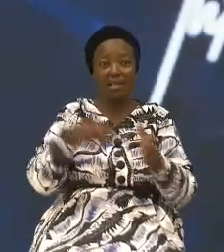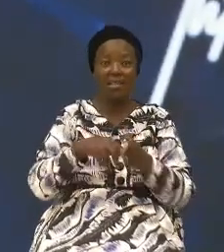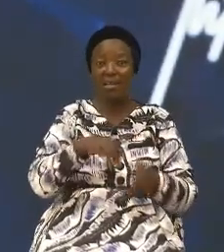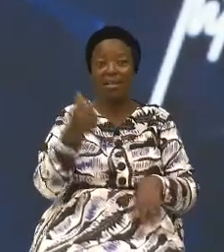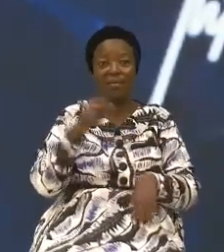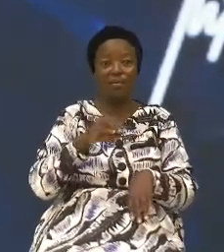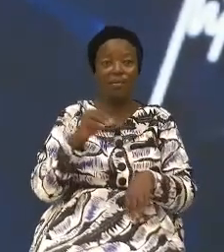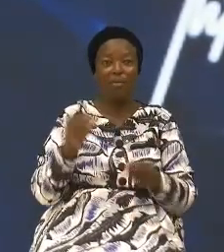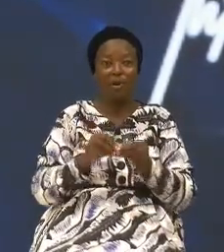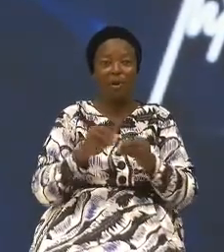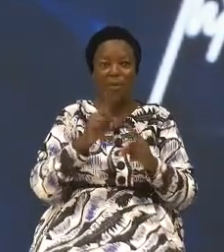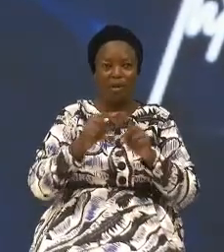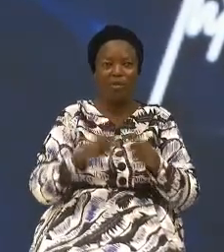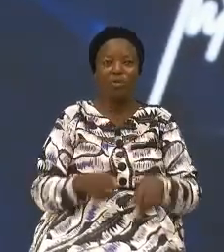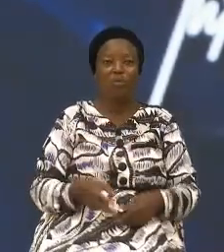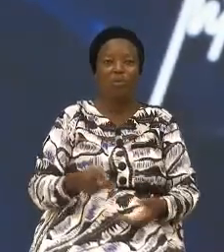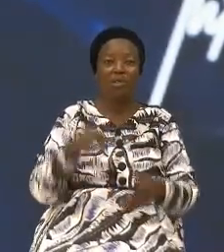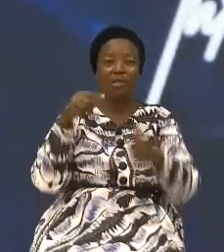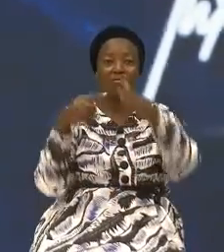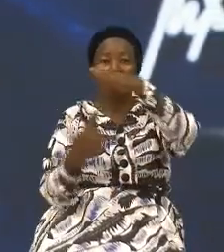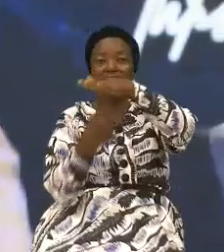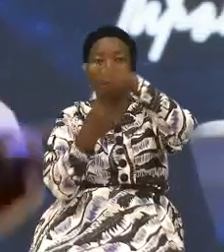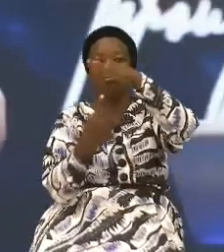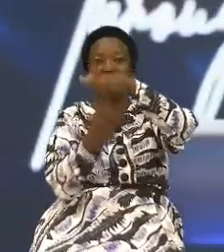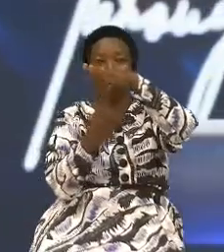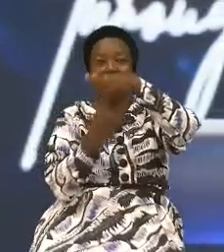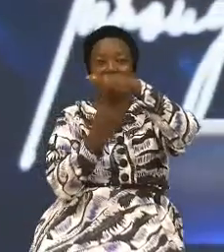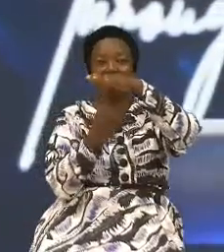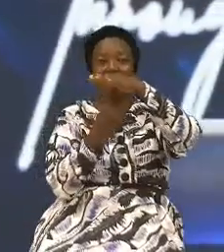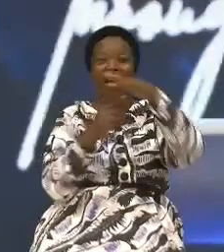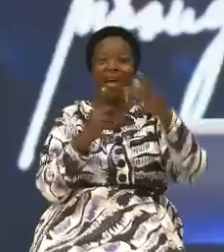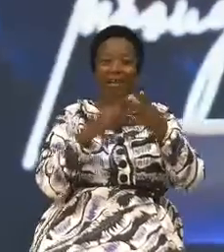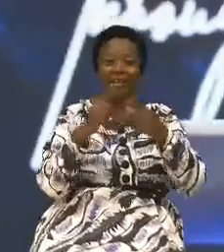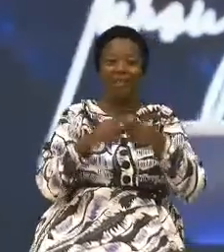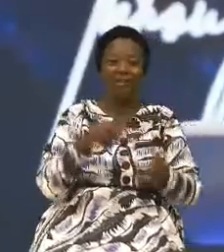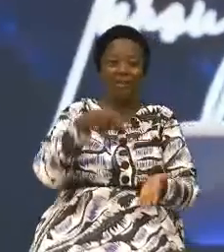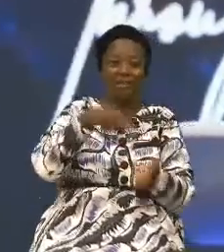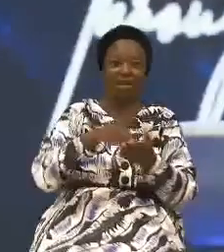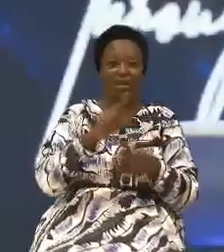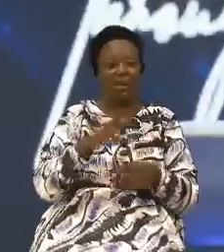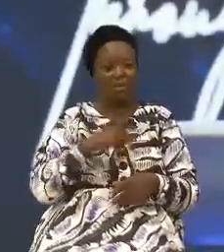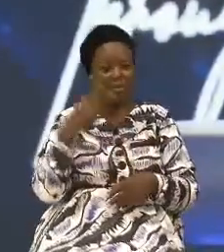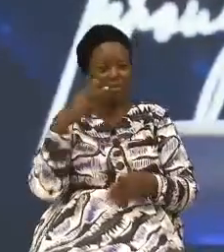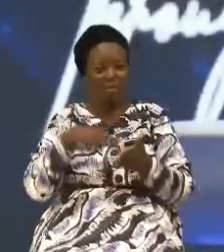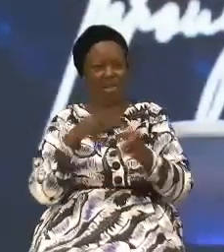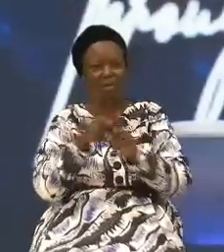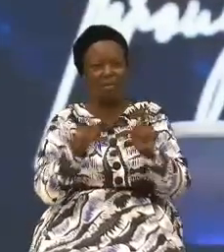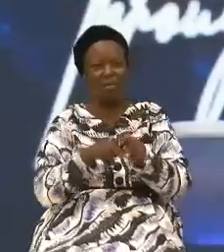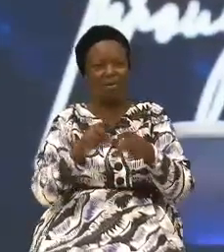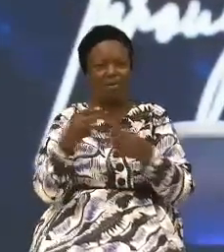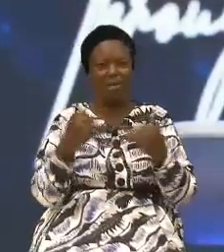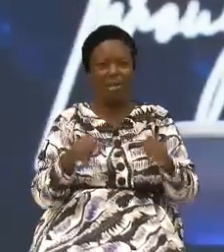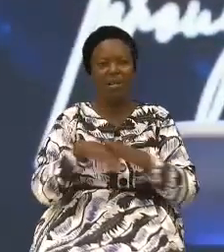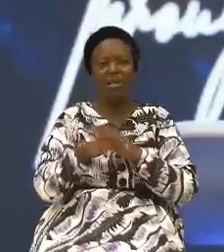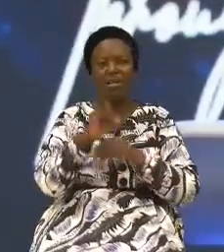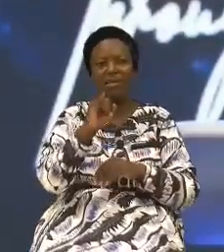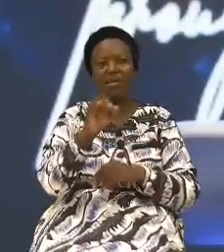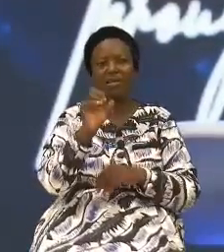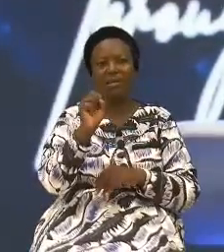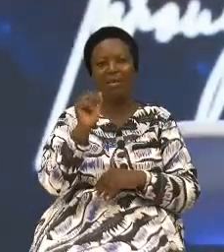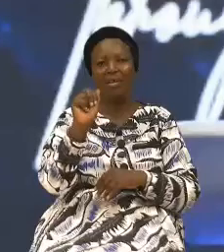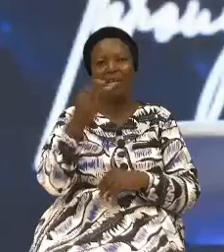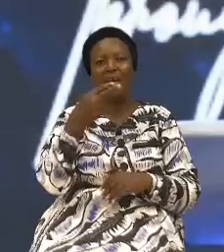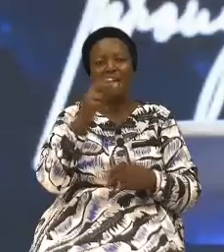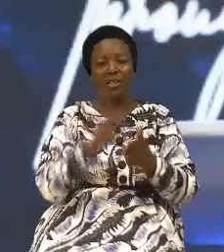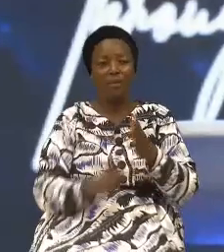You will mount up. Let me read one verse of the Bible to you in Isaiah chapter 40, verse 31.